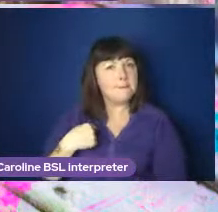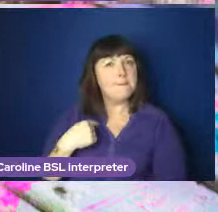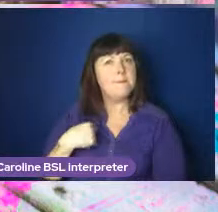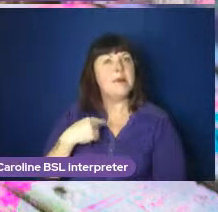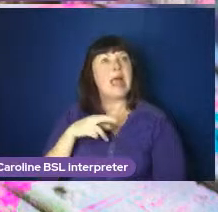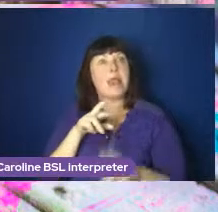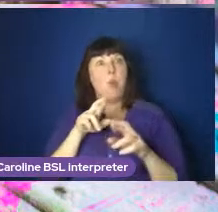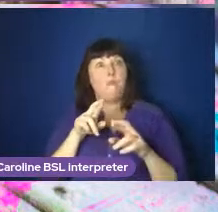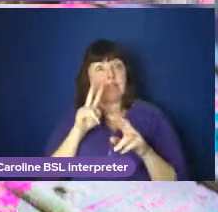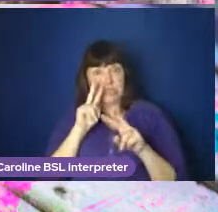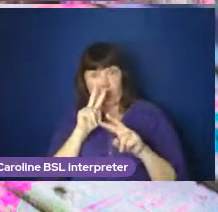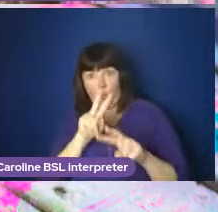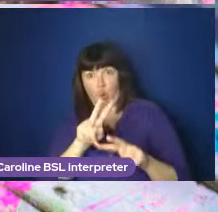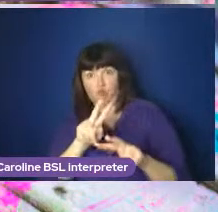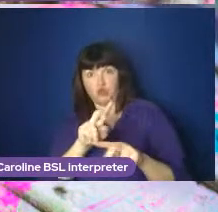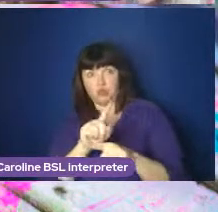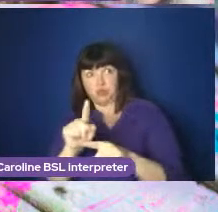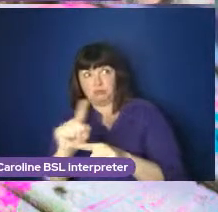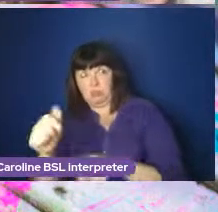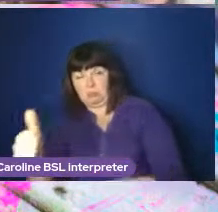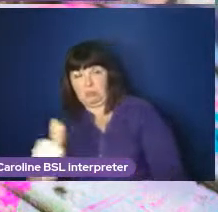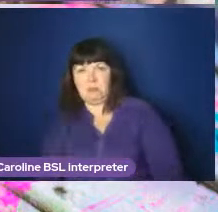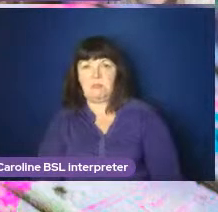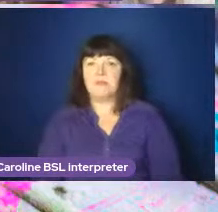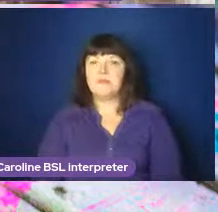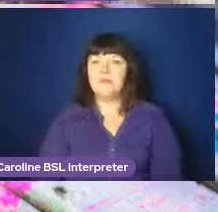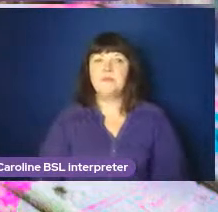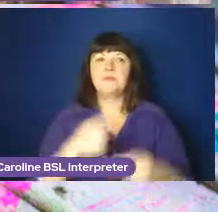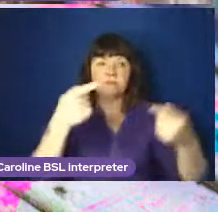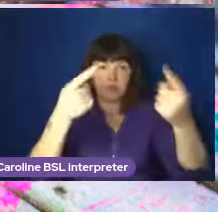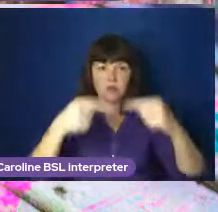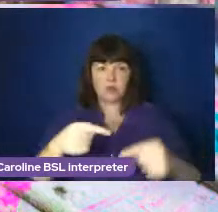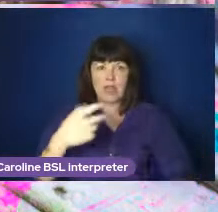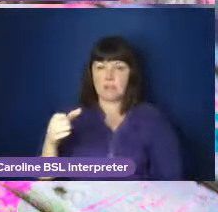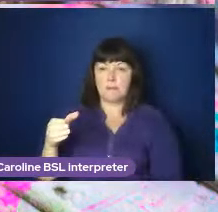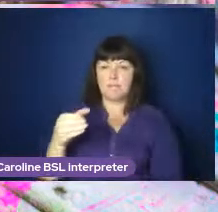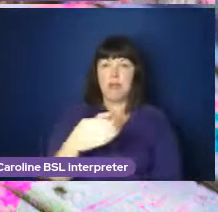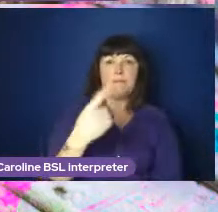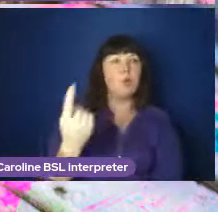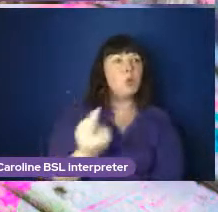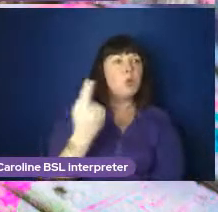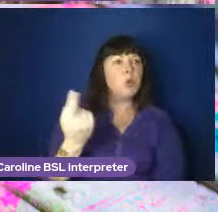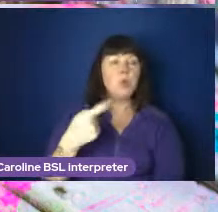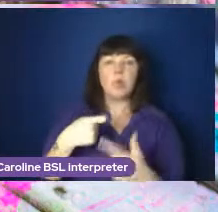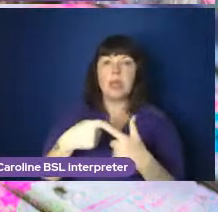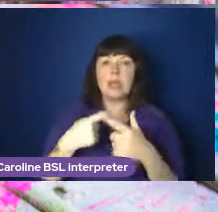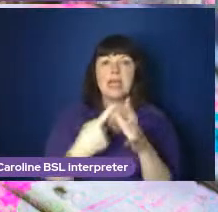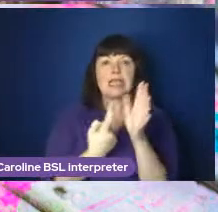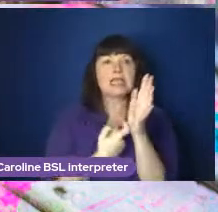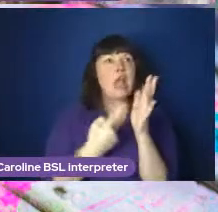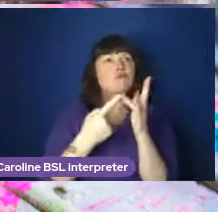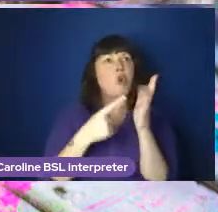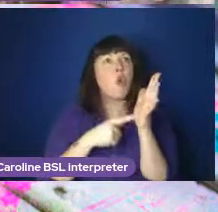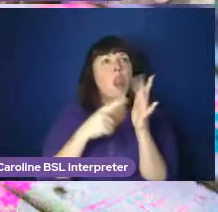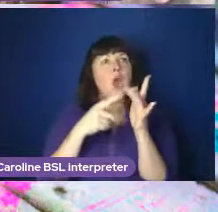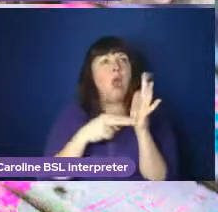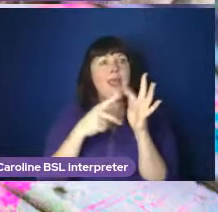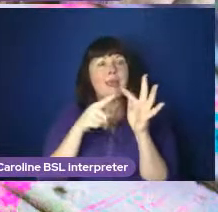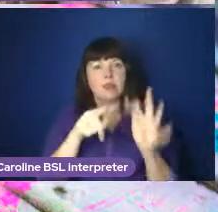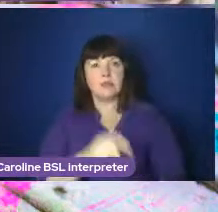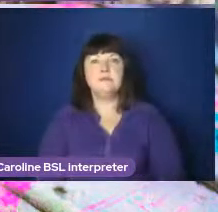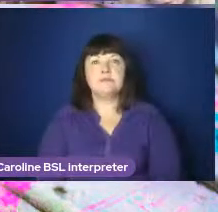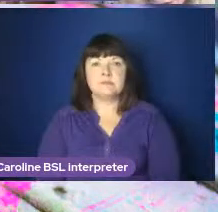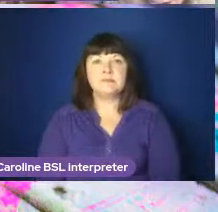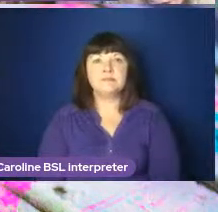catch-up. Okay. Next we have Caroline. Can we see Caroline's thing?